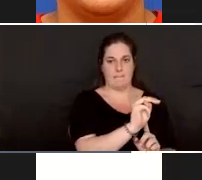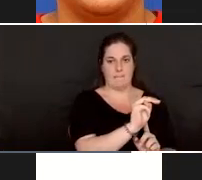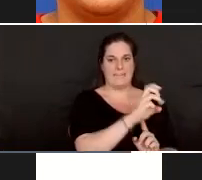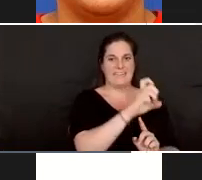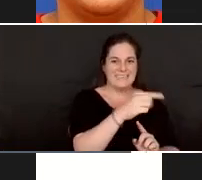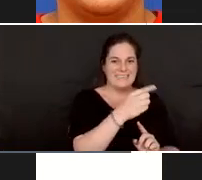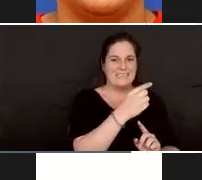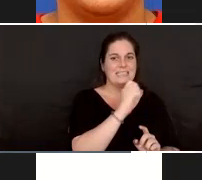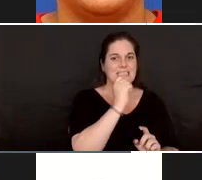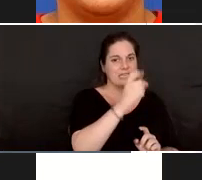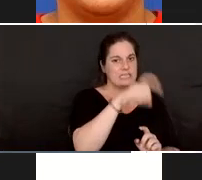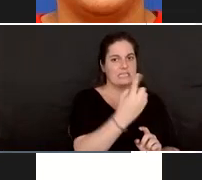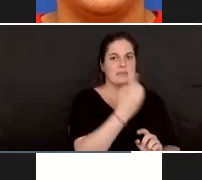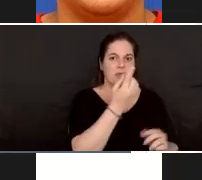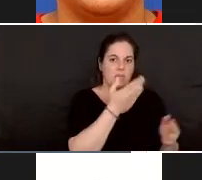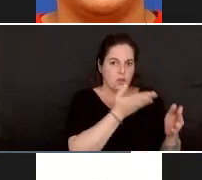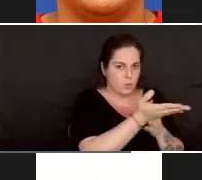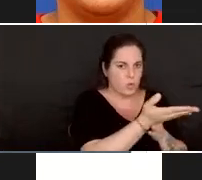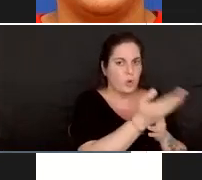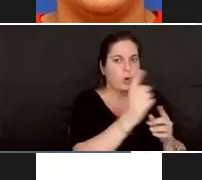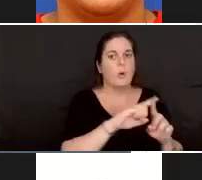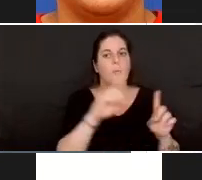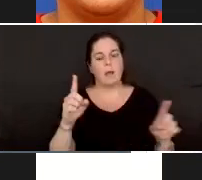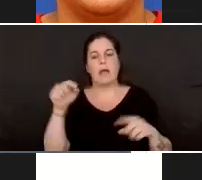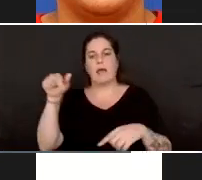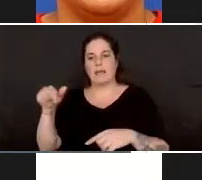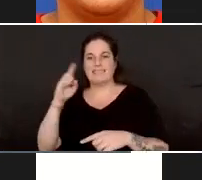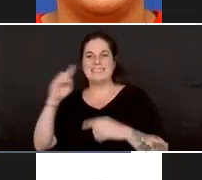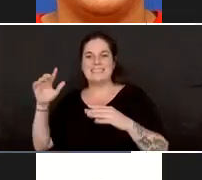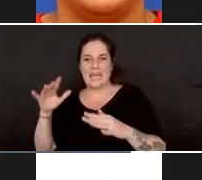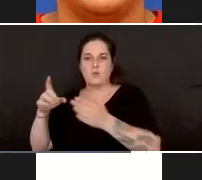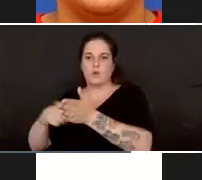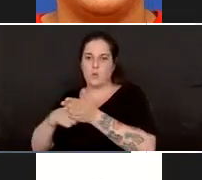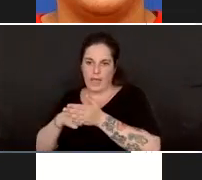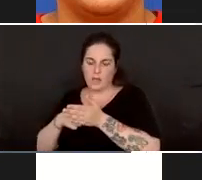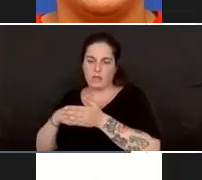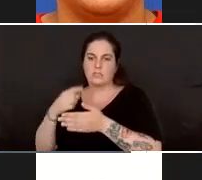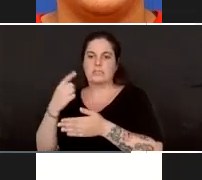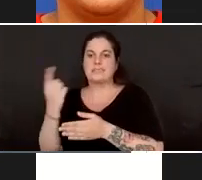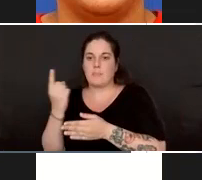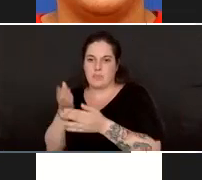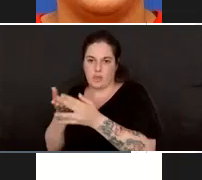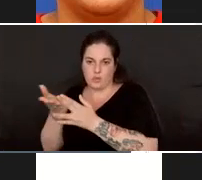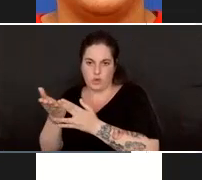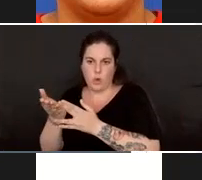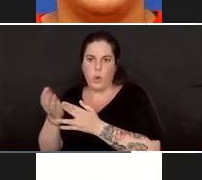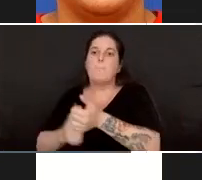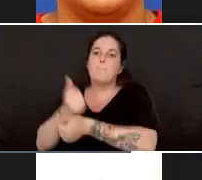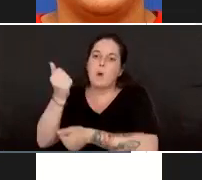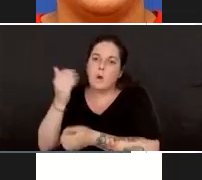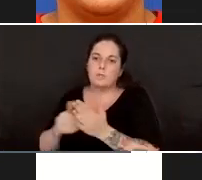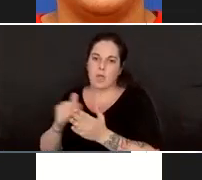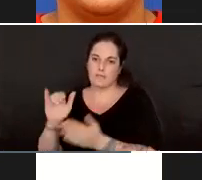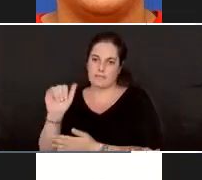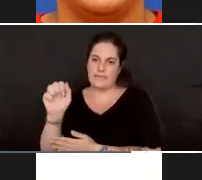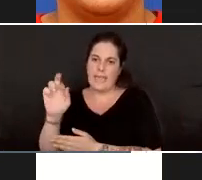most times for us, it's air. I'm not saying all the time, because sound waves can travel in through solids.